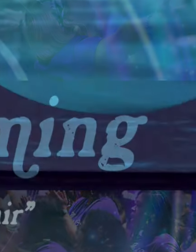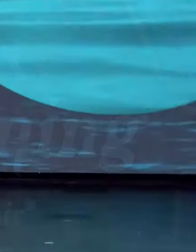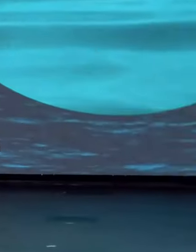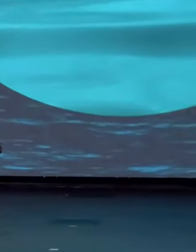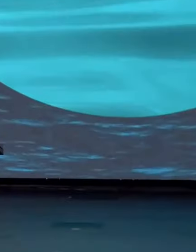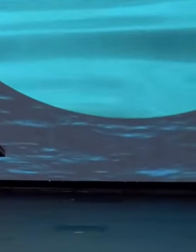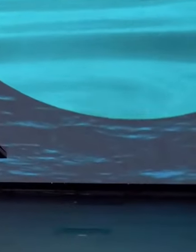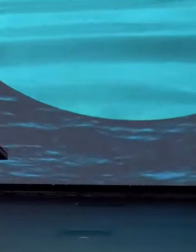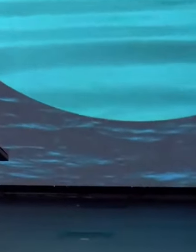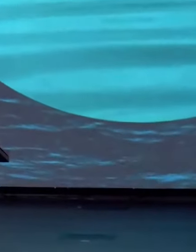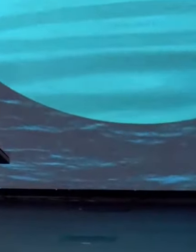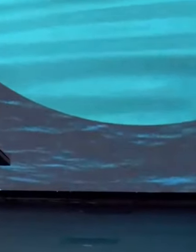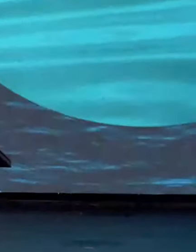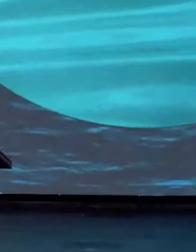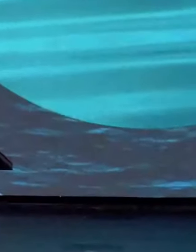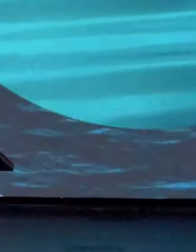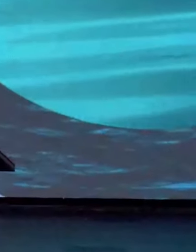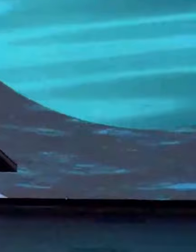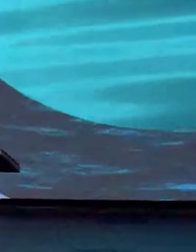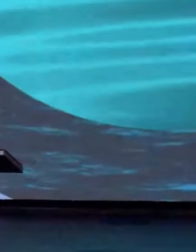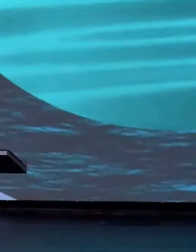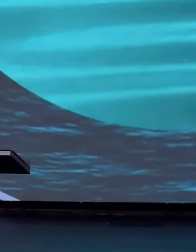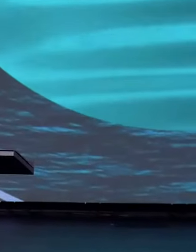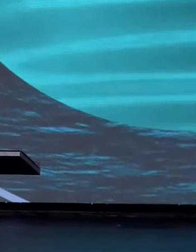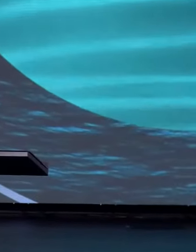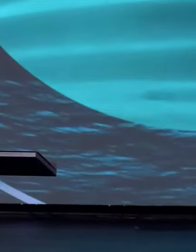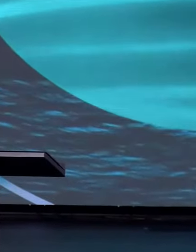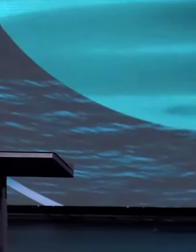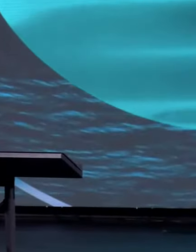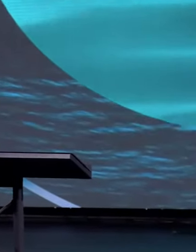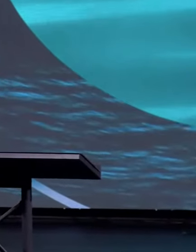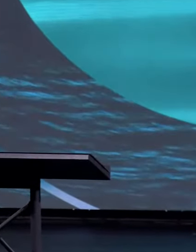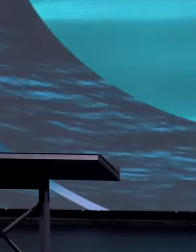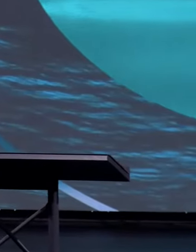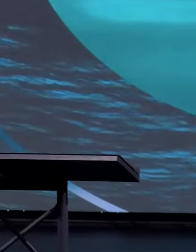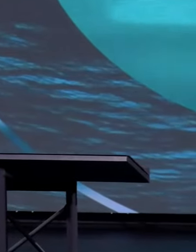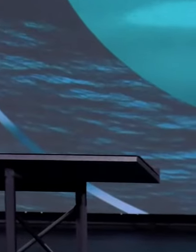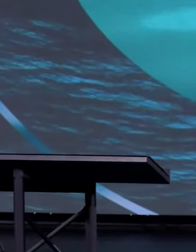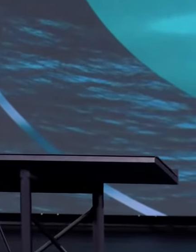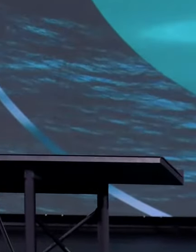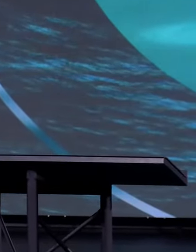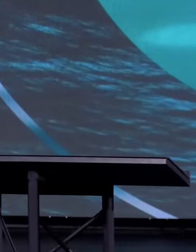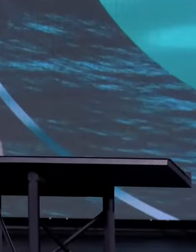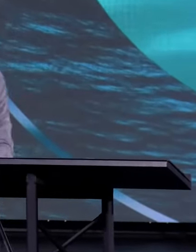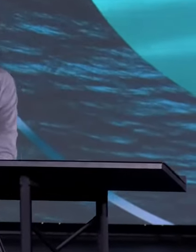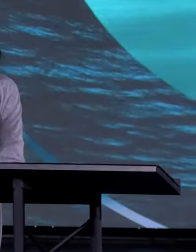good morning, good morning, and happy homecoming Sunday.